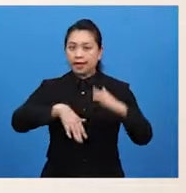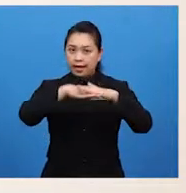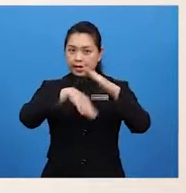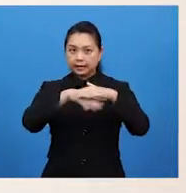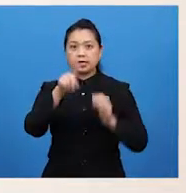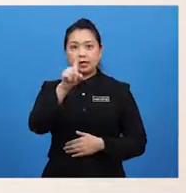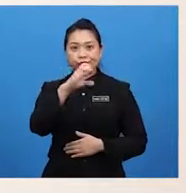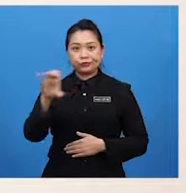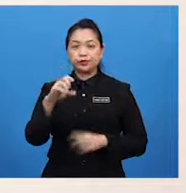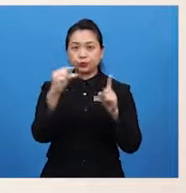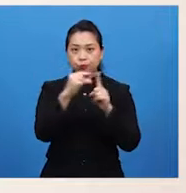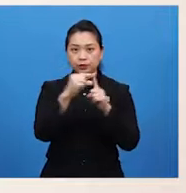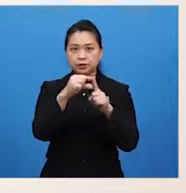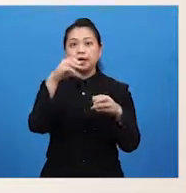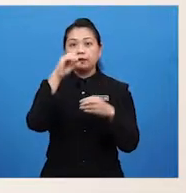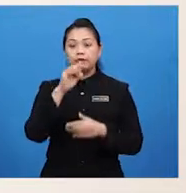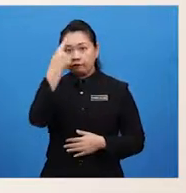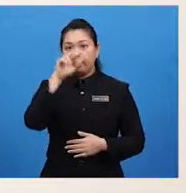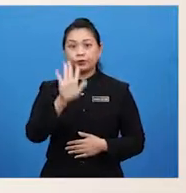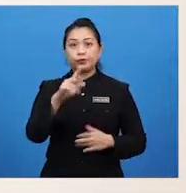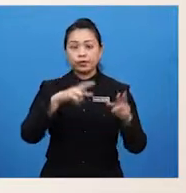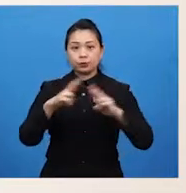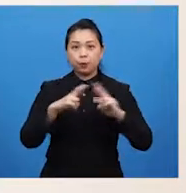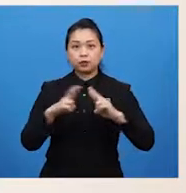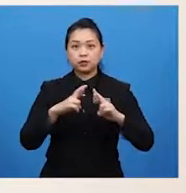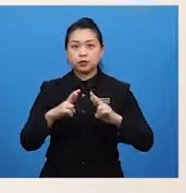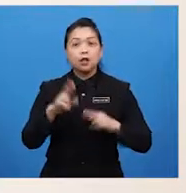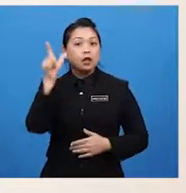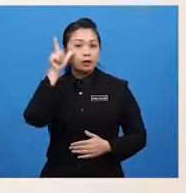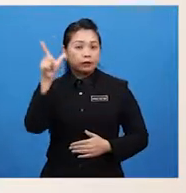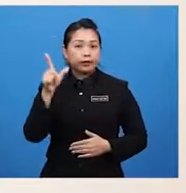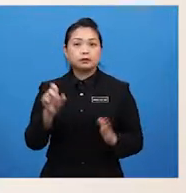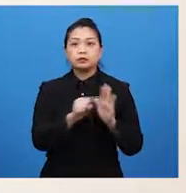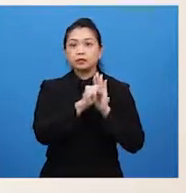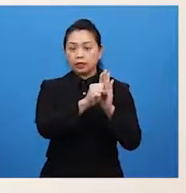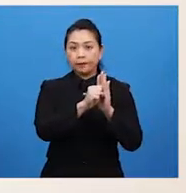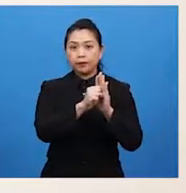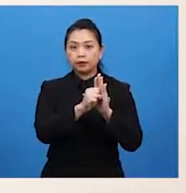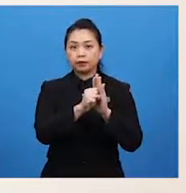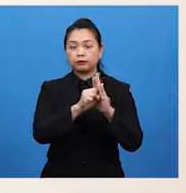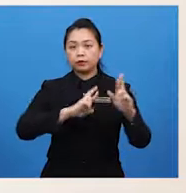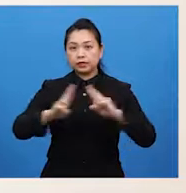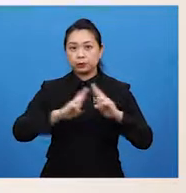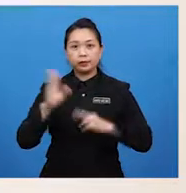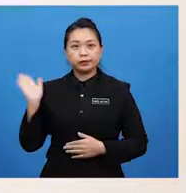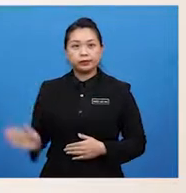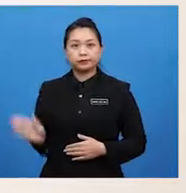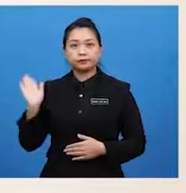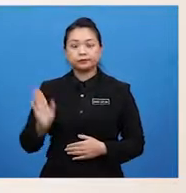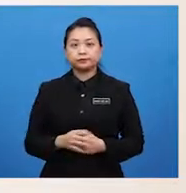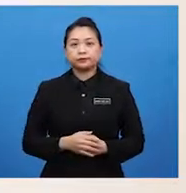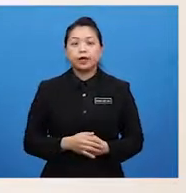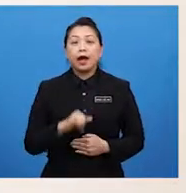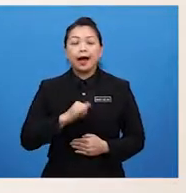100 words in your response. Well, look at the sample of response given. I